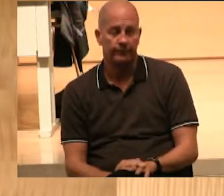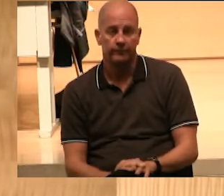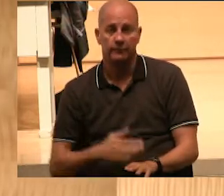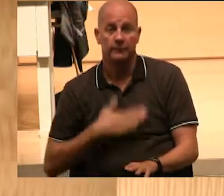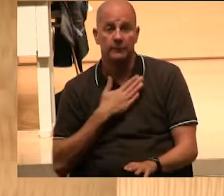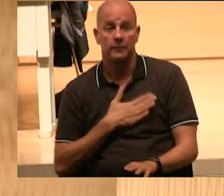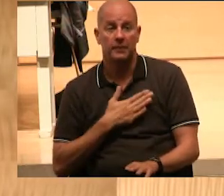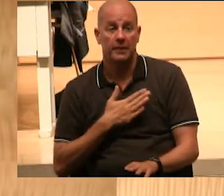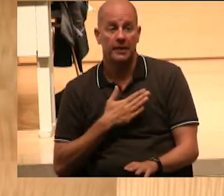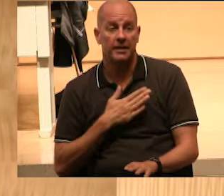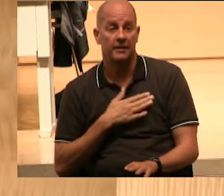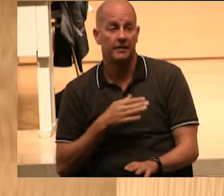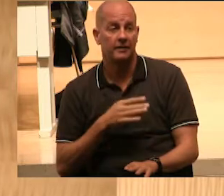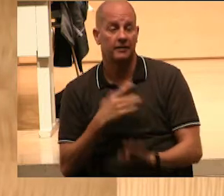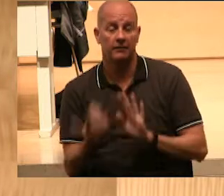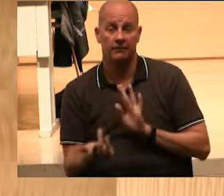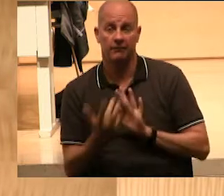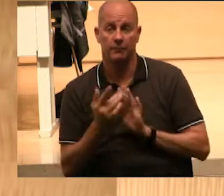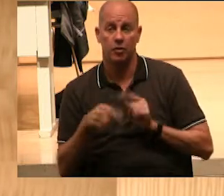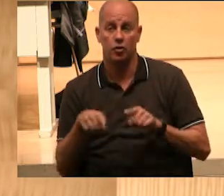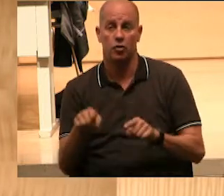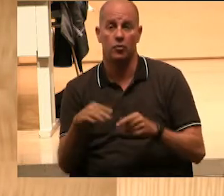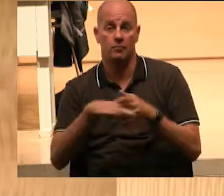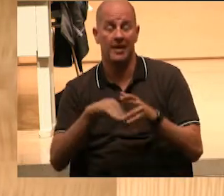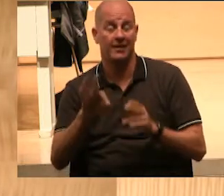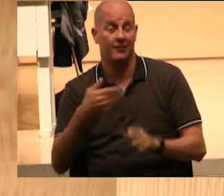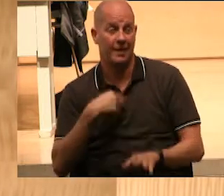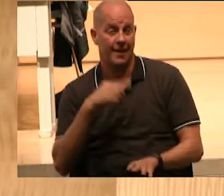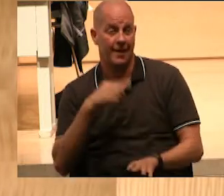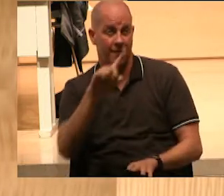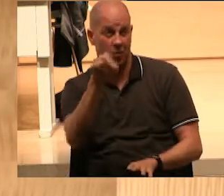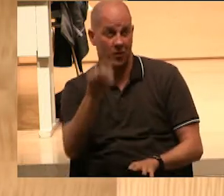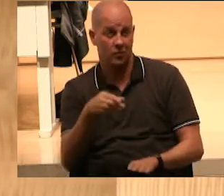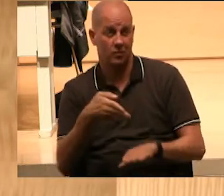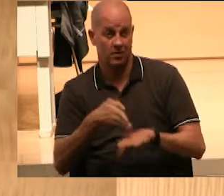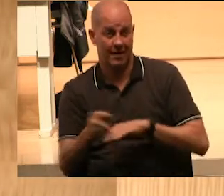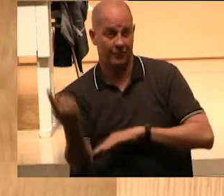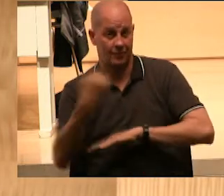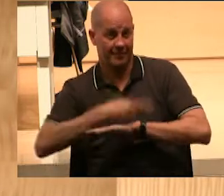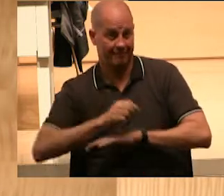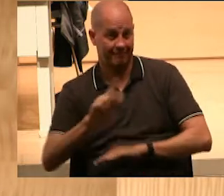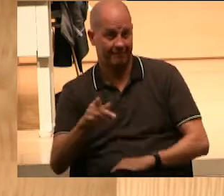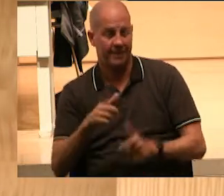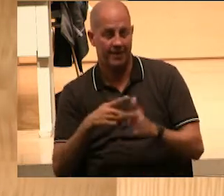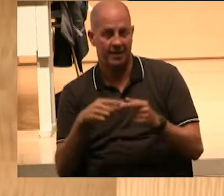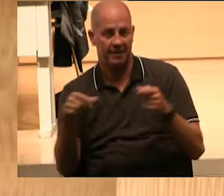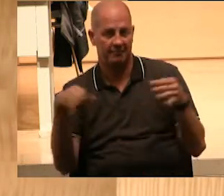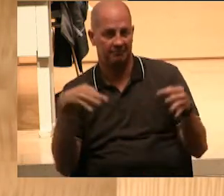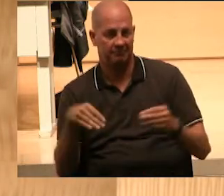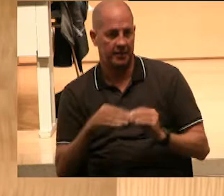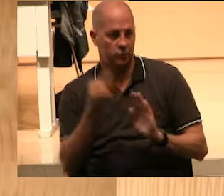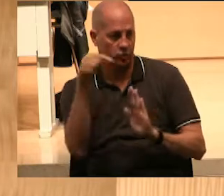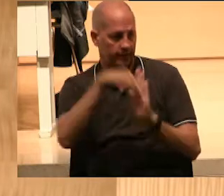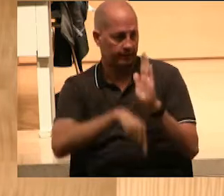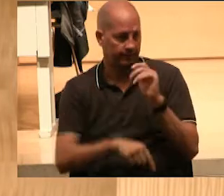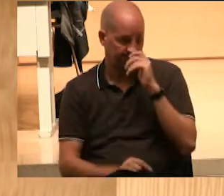please feel free to find me during the break or when the day is over, and I'm happy to go over things in more detail.